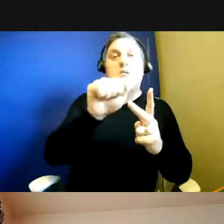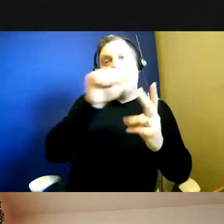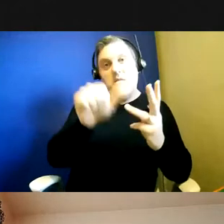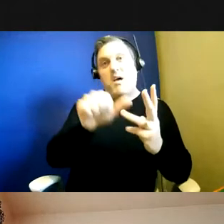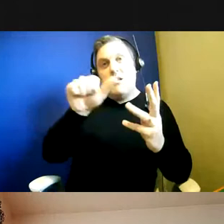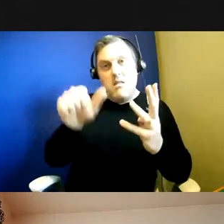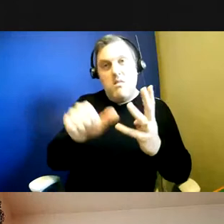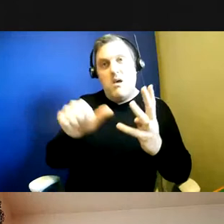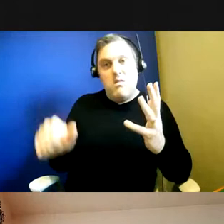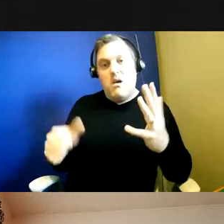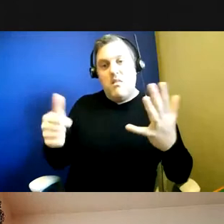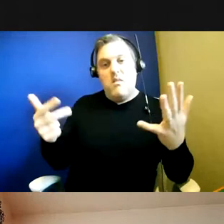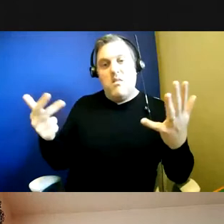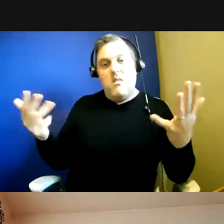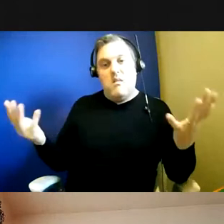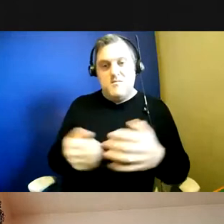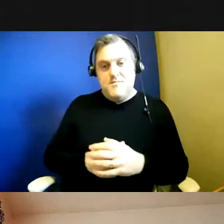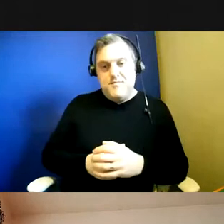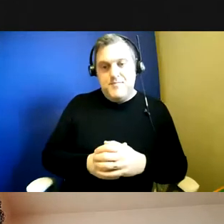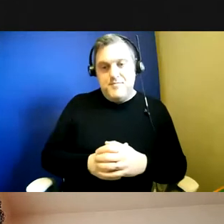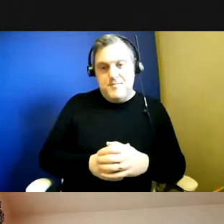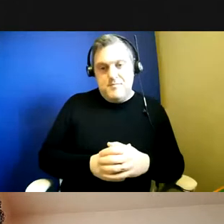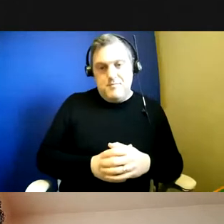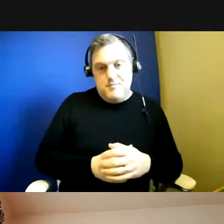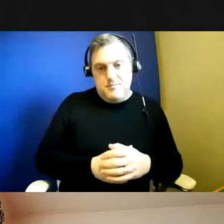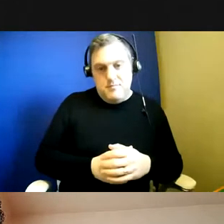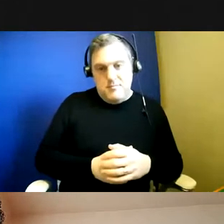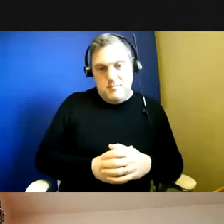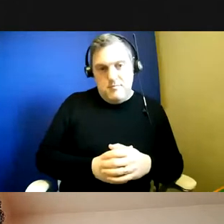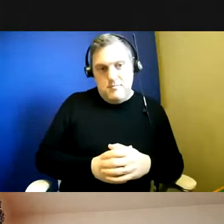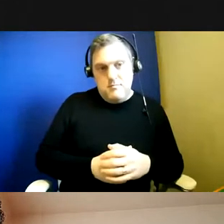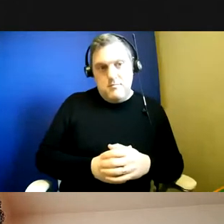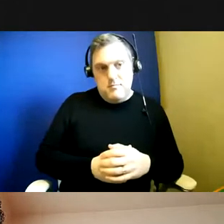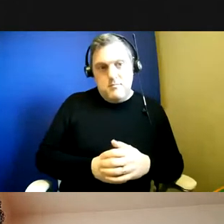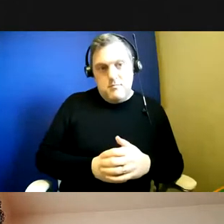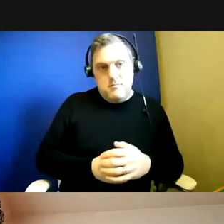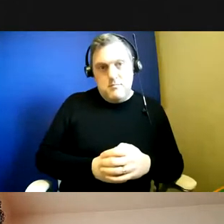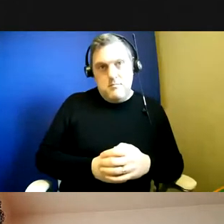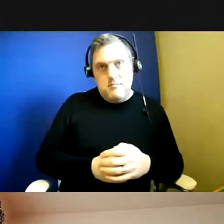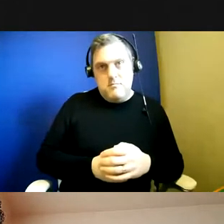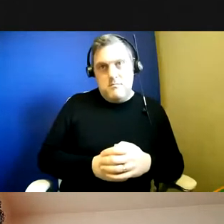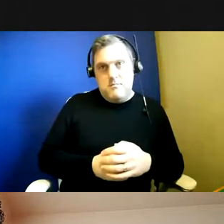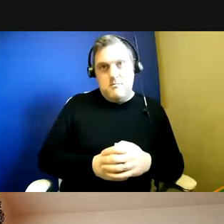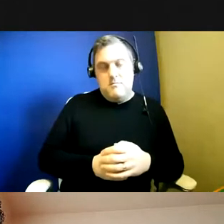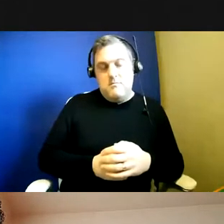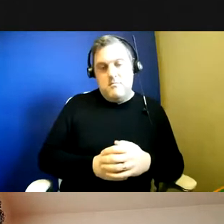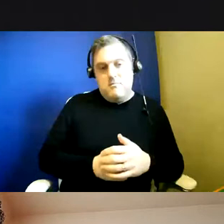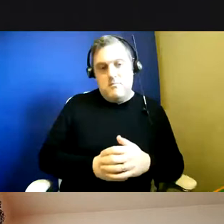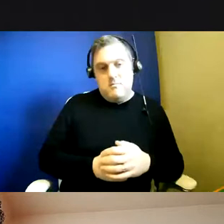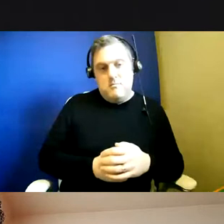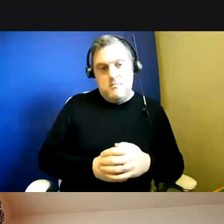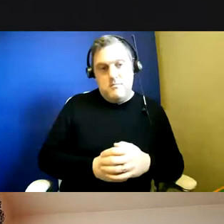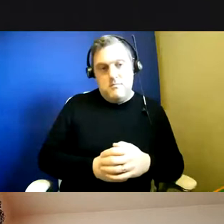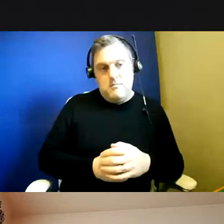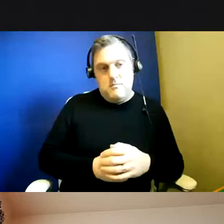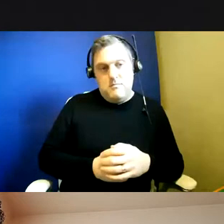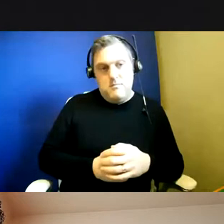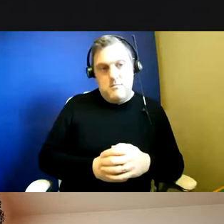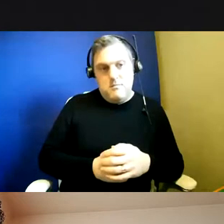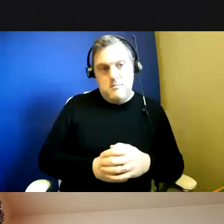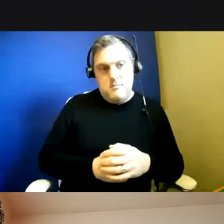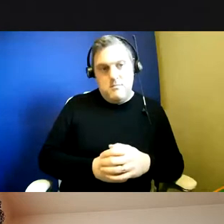step. So it's doing it in breaking it down into bite-sized chunks, so that it's possible and not overwhelming. That's lovely.